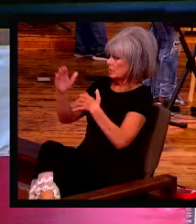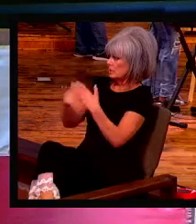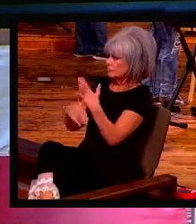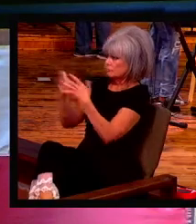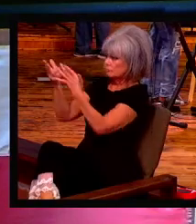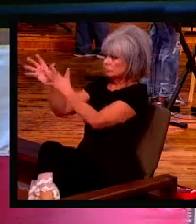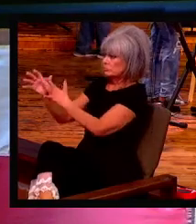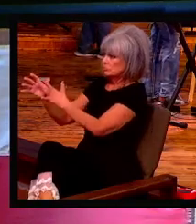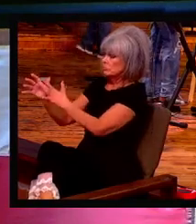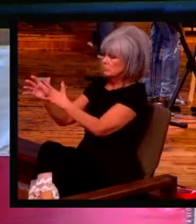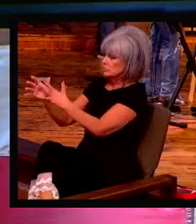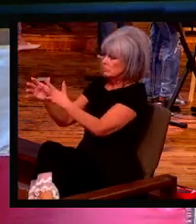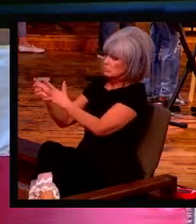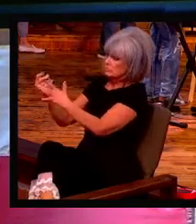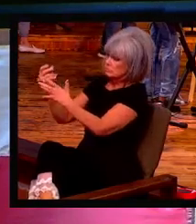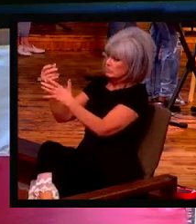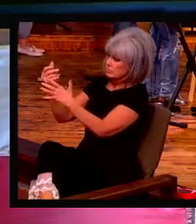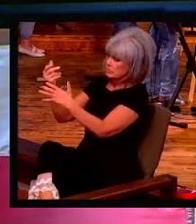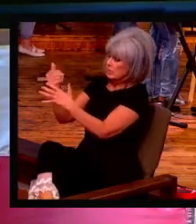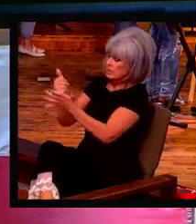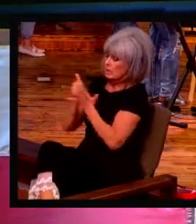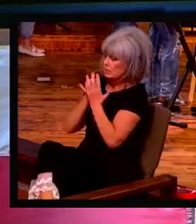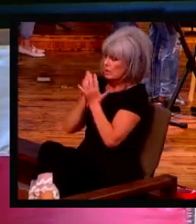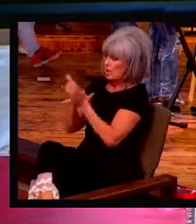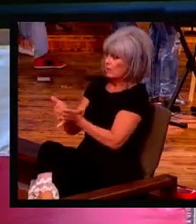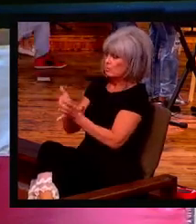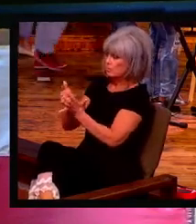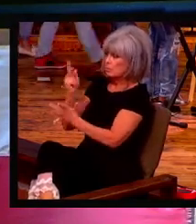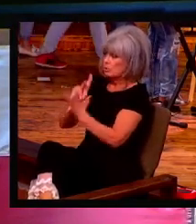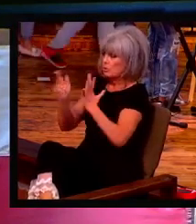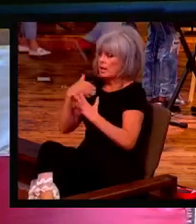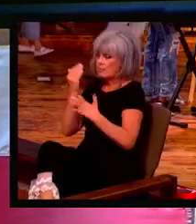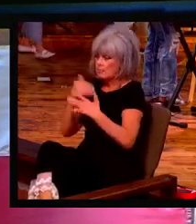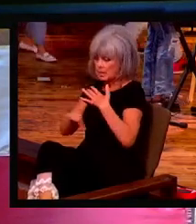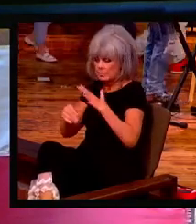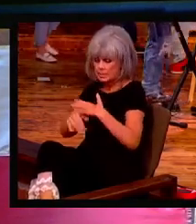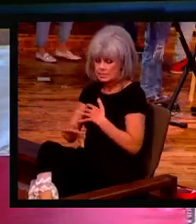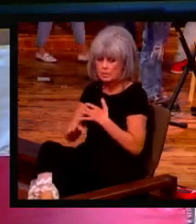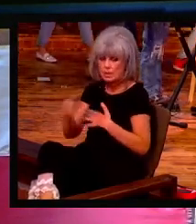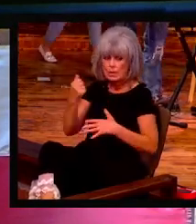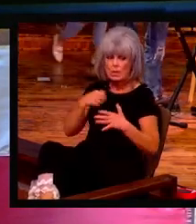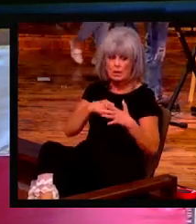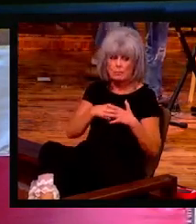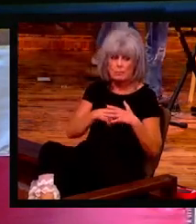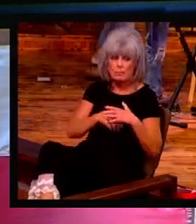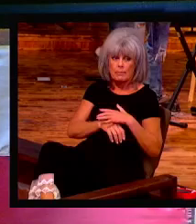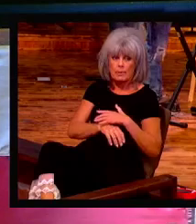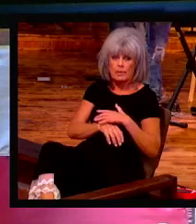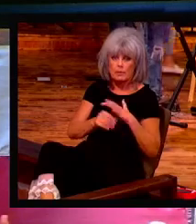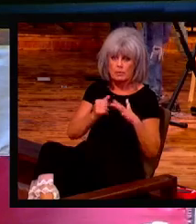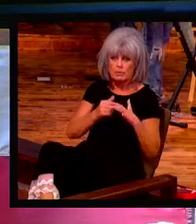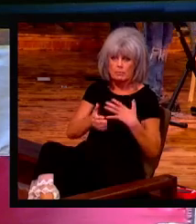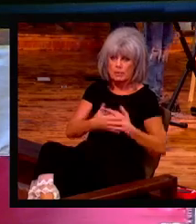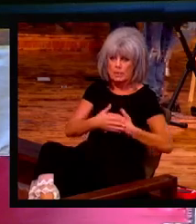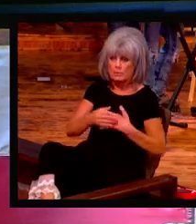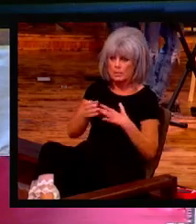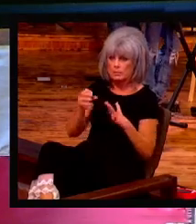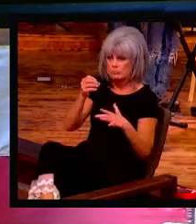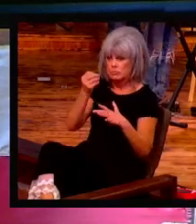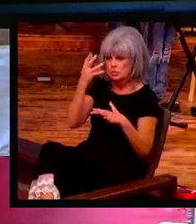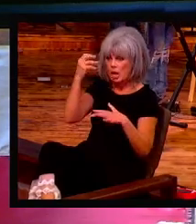to facilitate such a process so that a child could be born. Think about the baby shower that took place. Think about all the